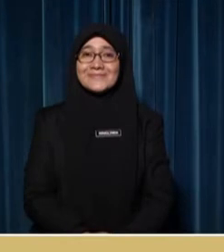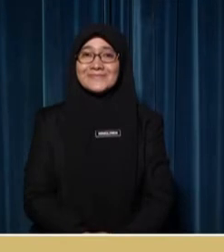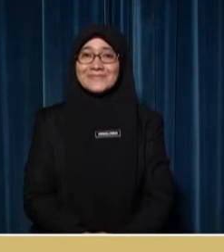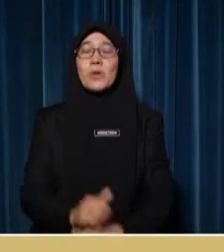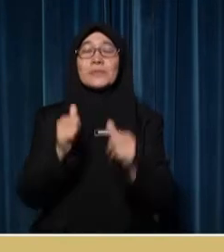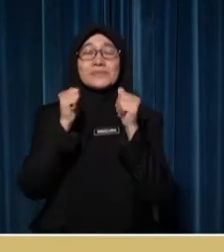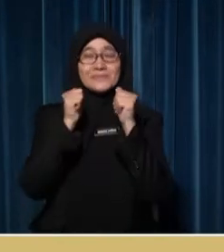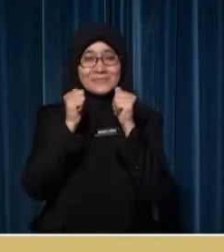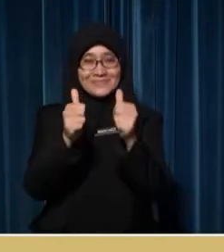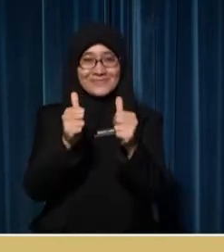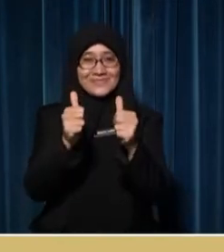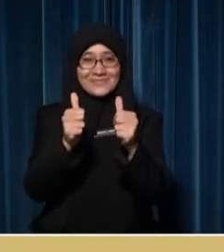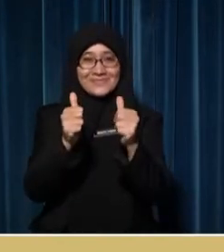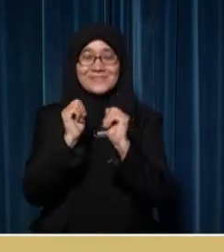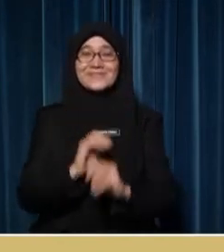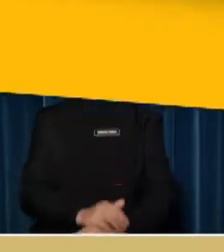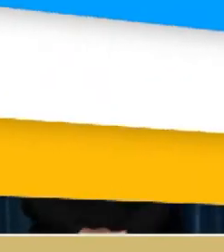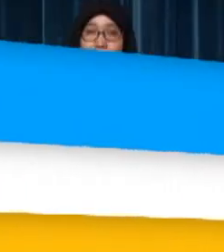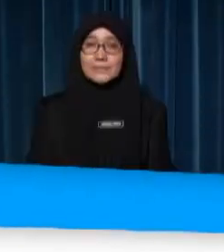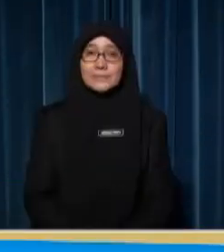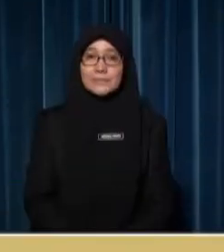Great job!